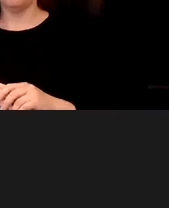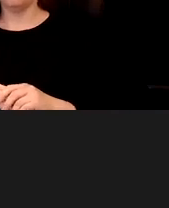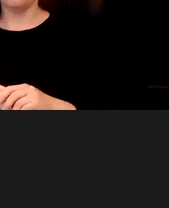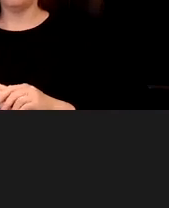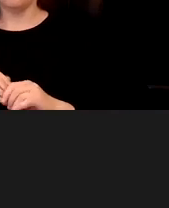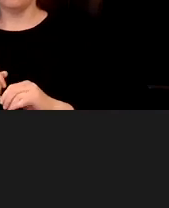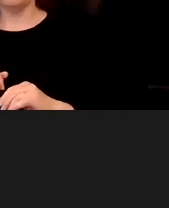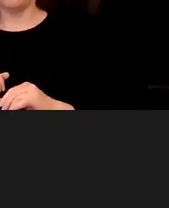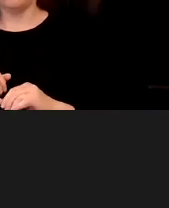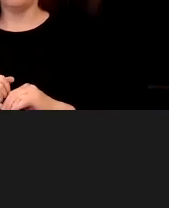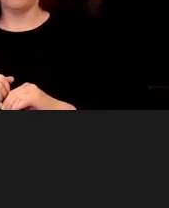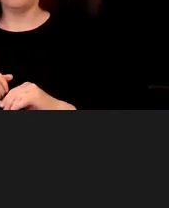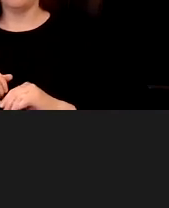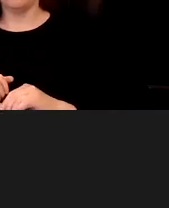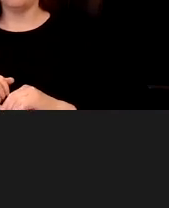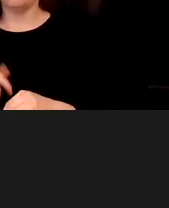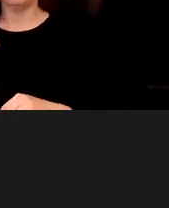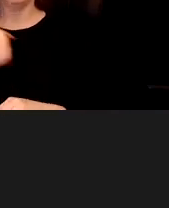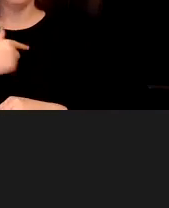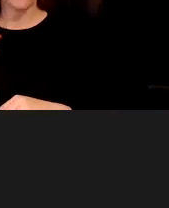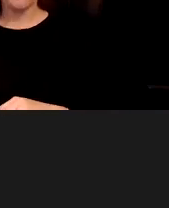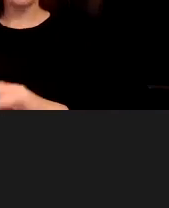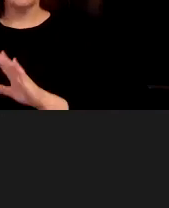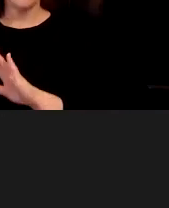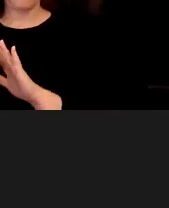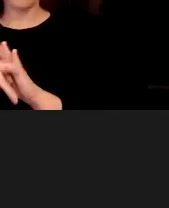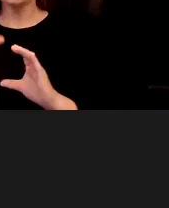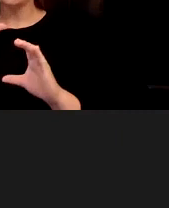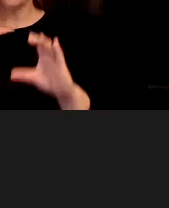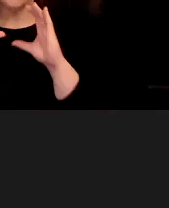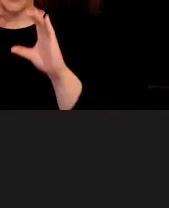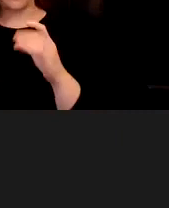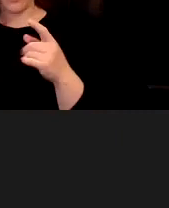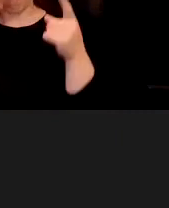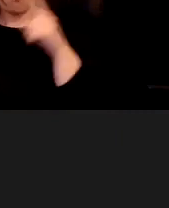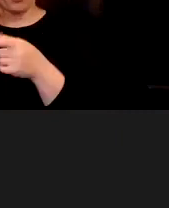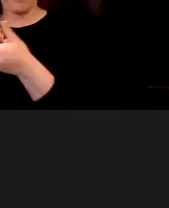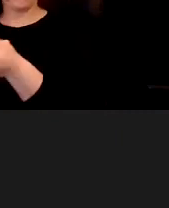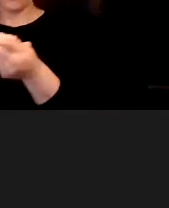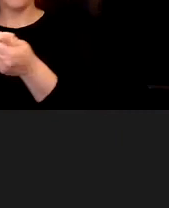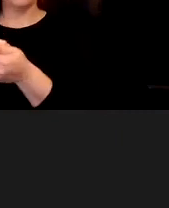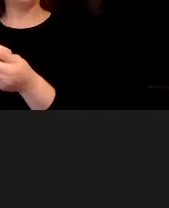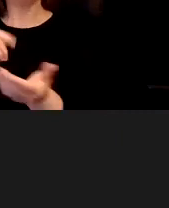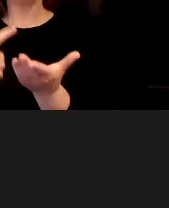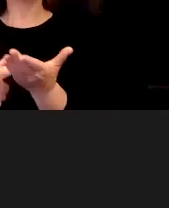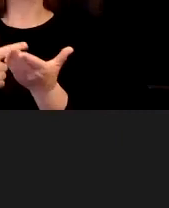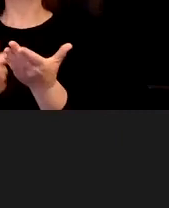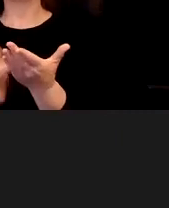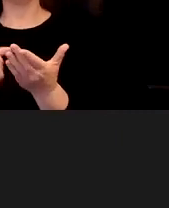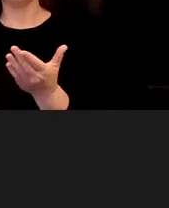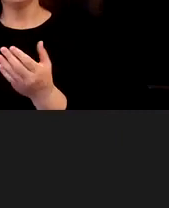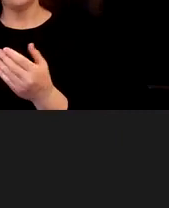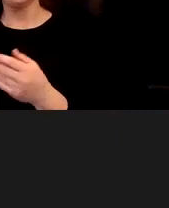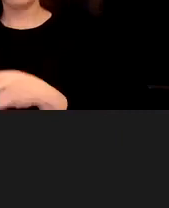So our second policy here, communication and collaboration. We talked about this a little bit last time, so building on it a